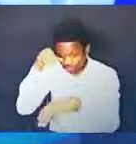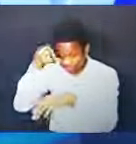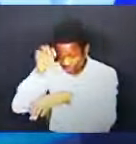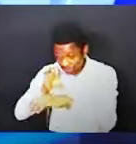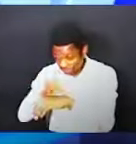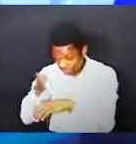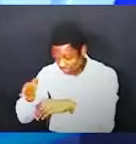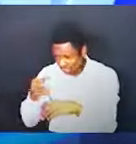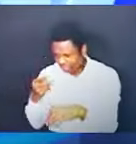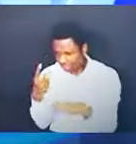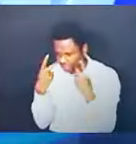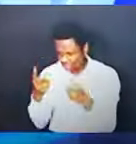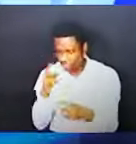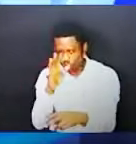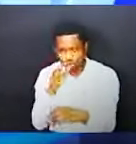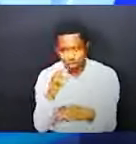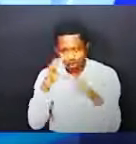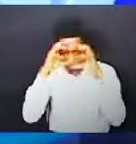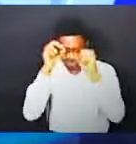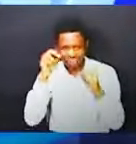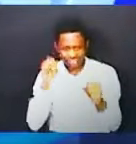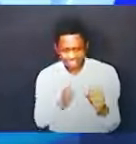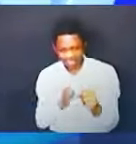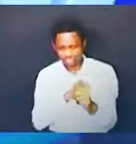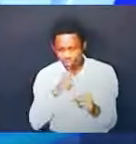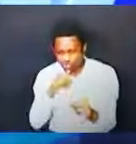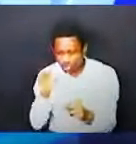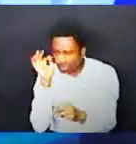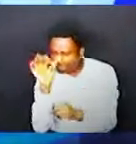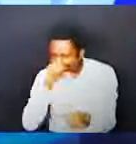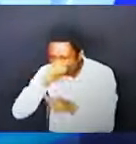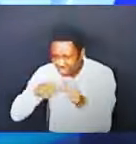these topics,